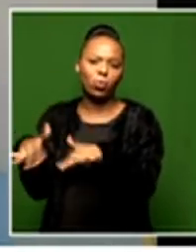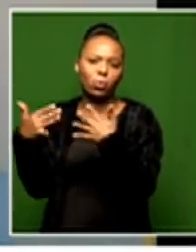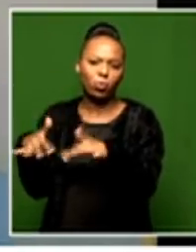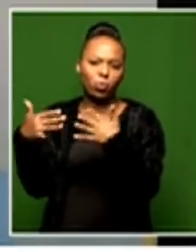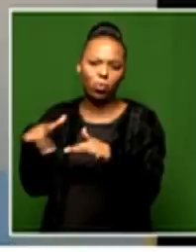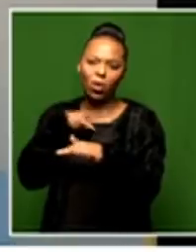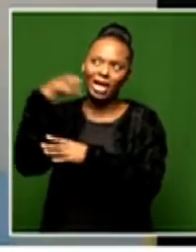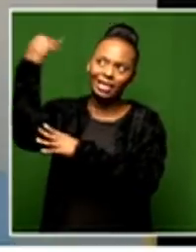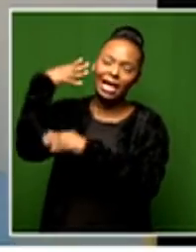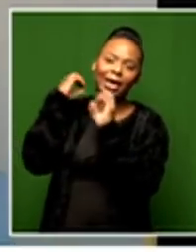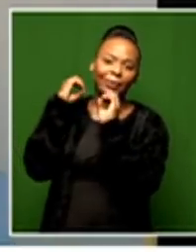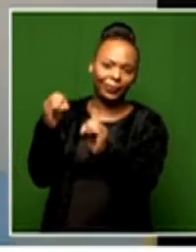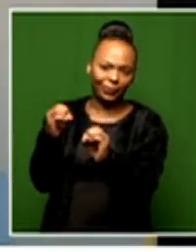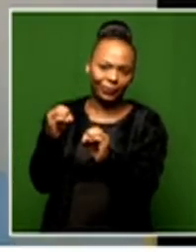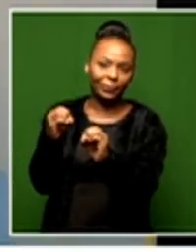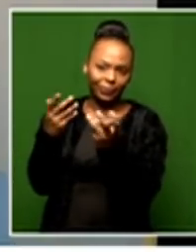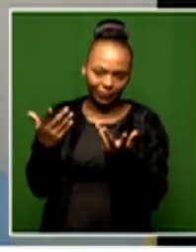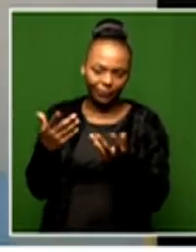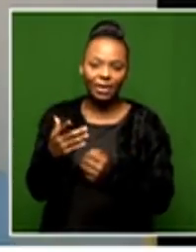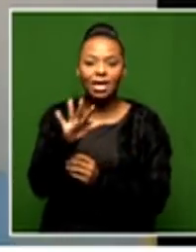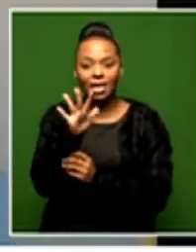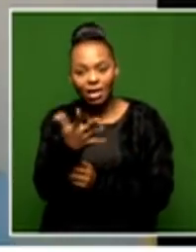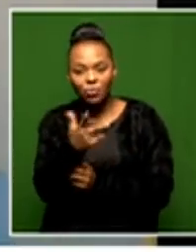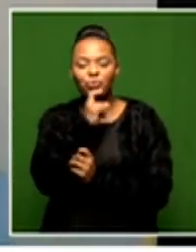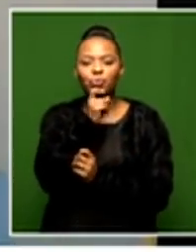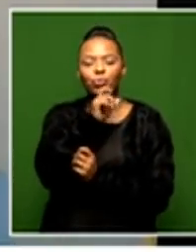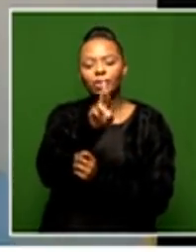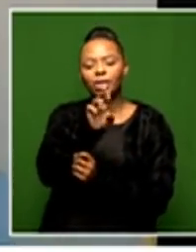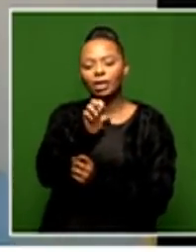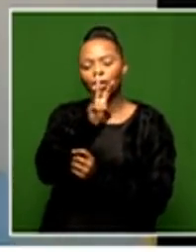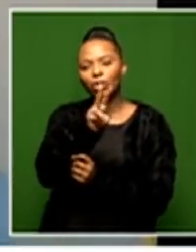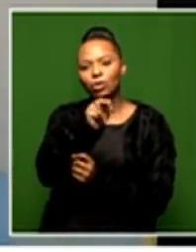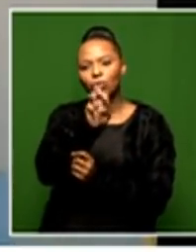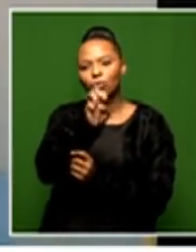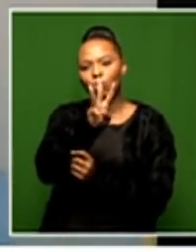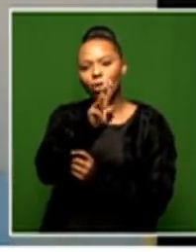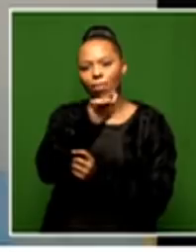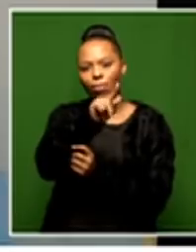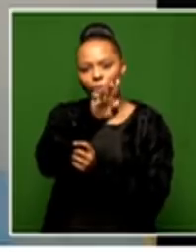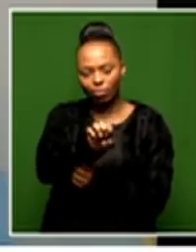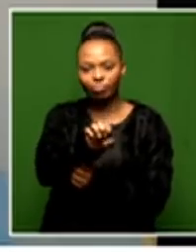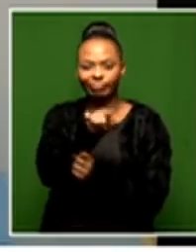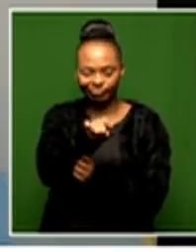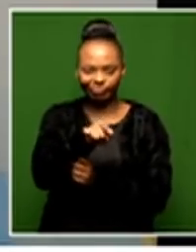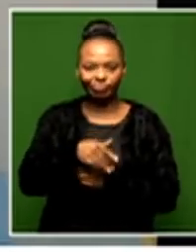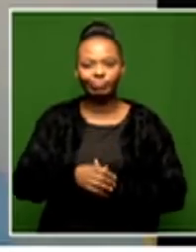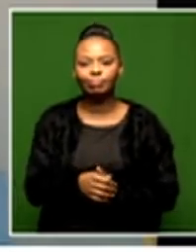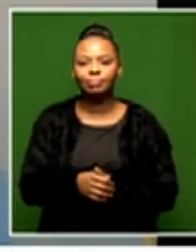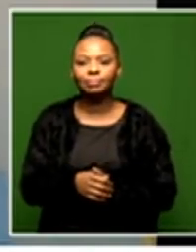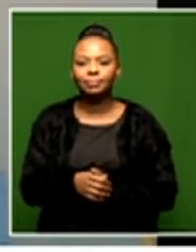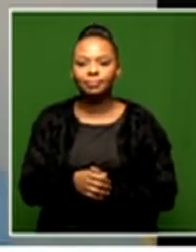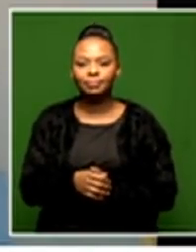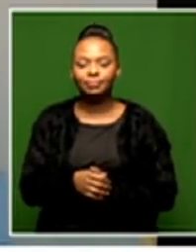sun shining and there's a need to use diesel-fired power plants in addition to the base load